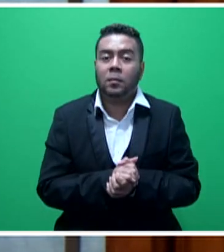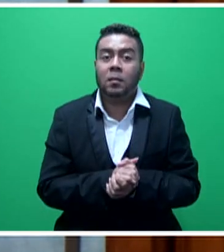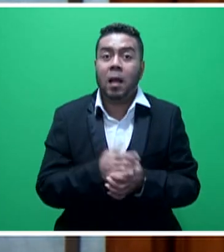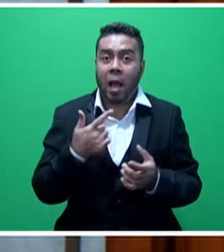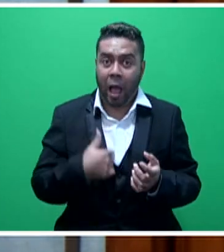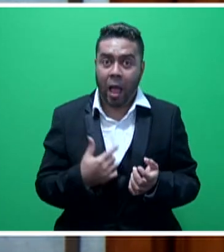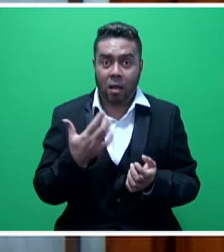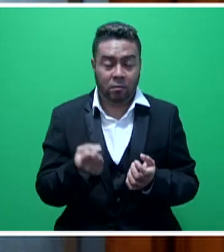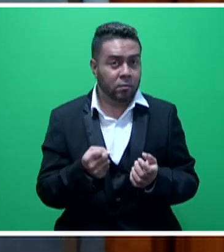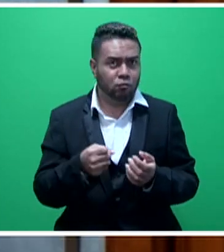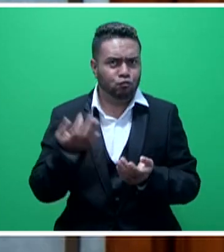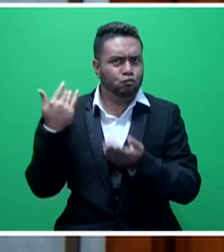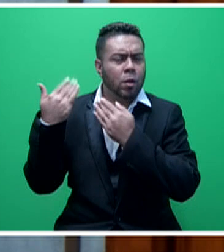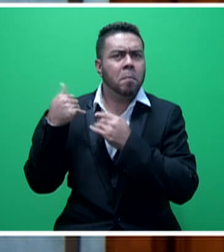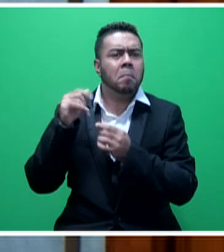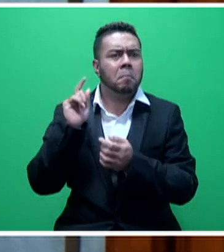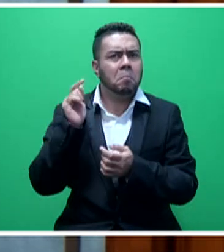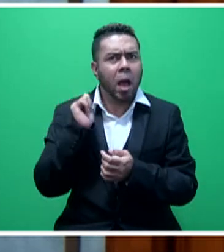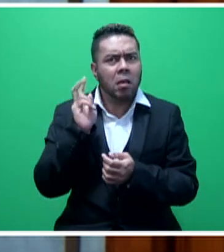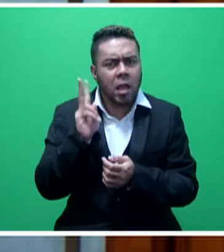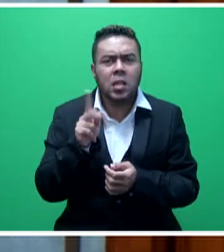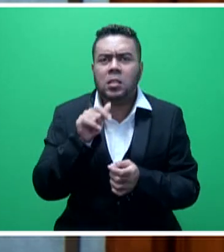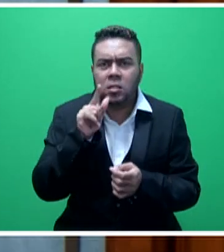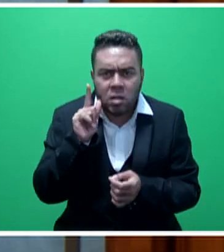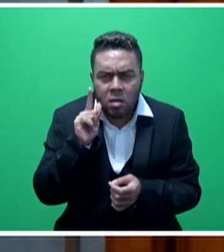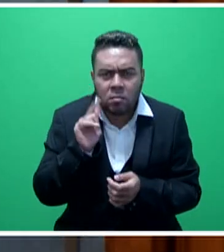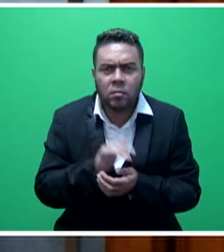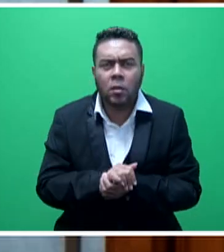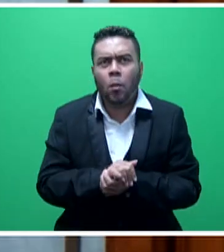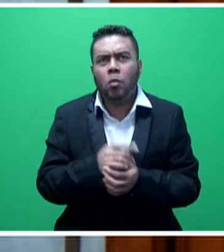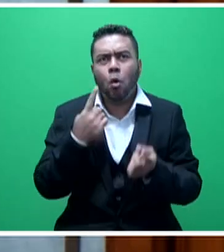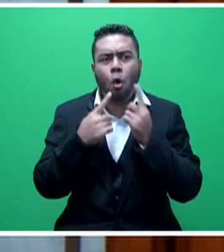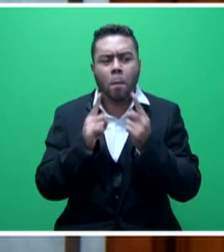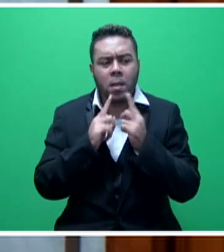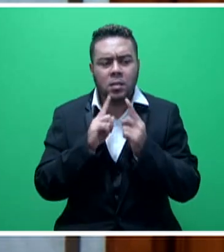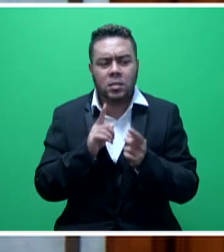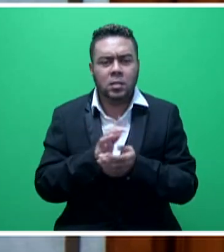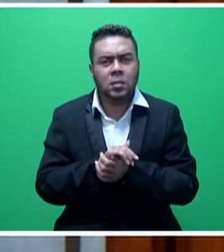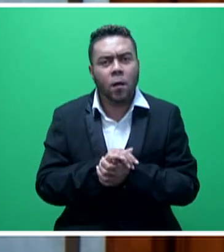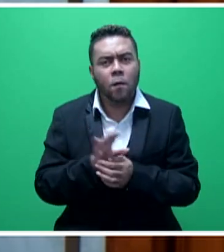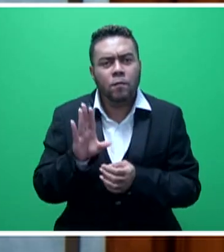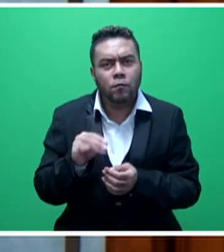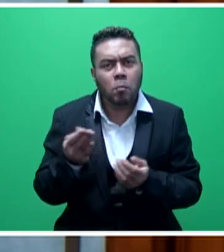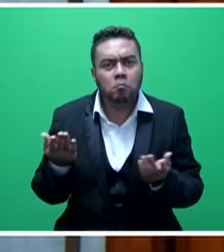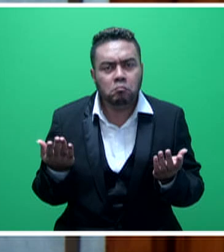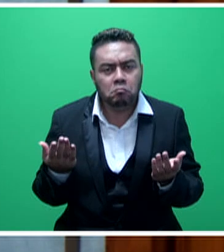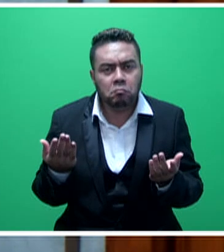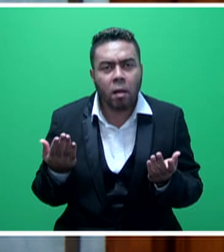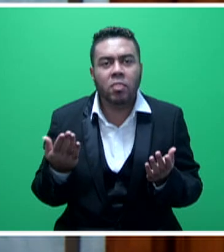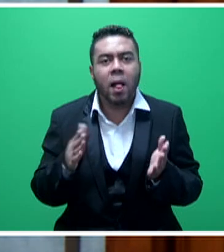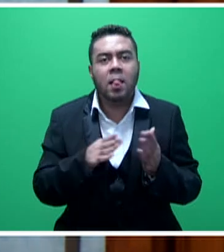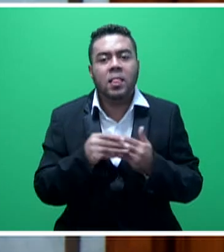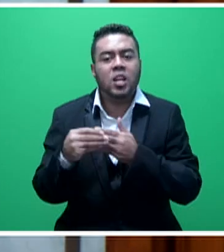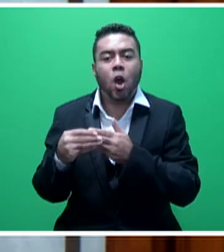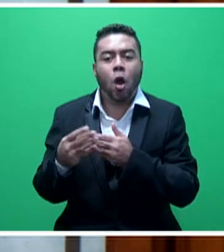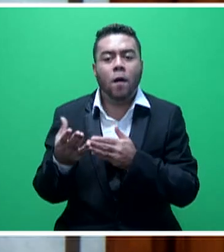was taken aback yesterday, sir, with the comments from the Honourable Leader of the